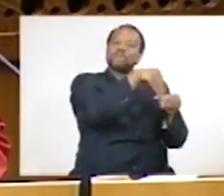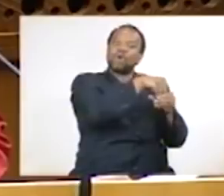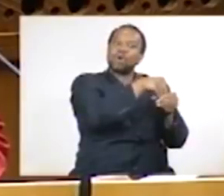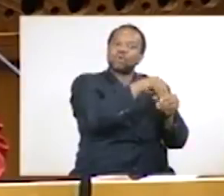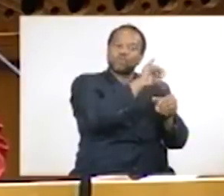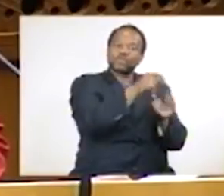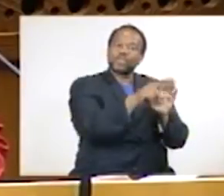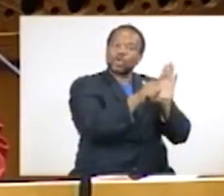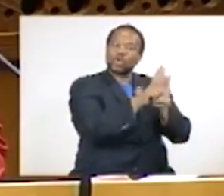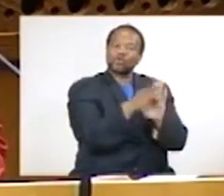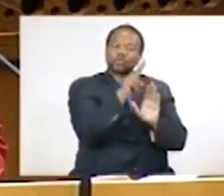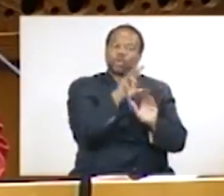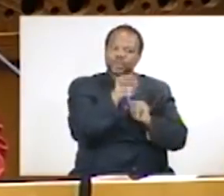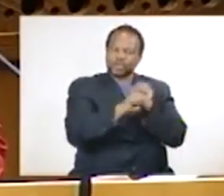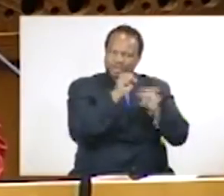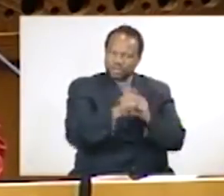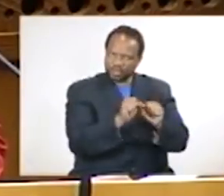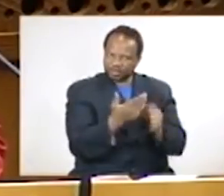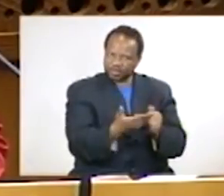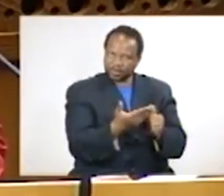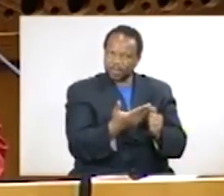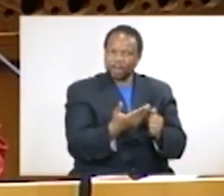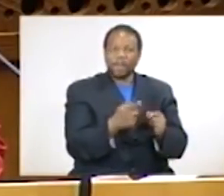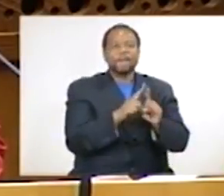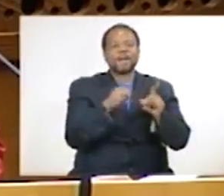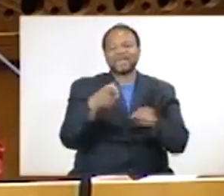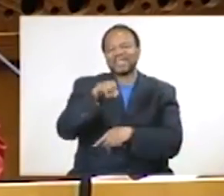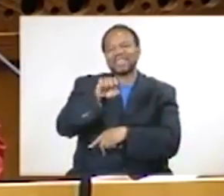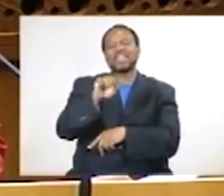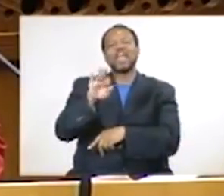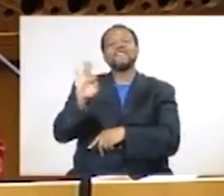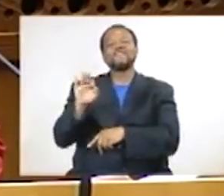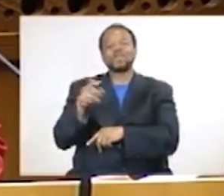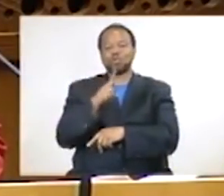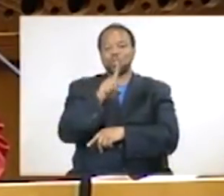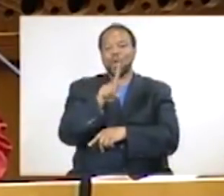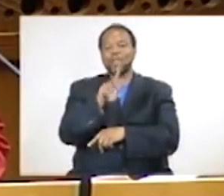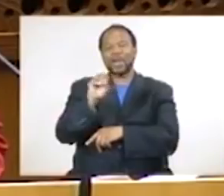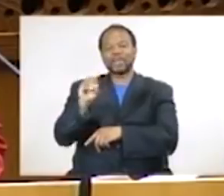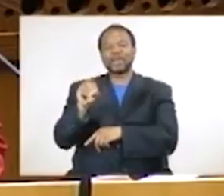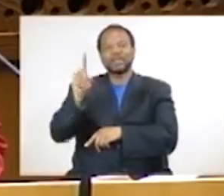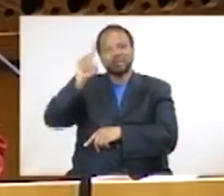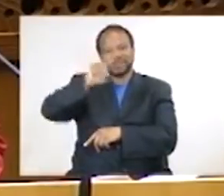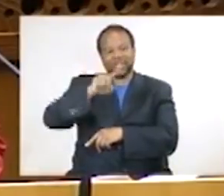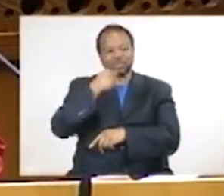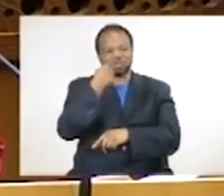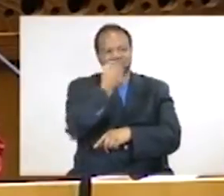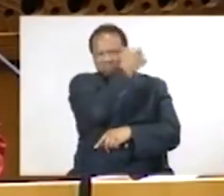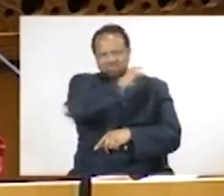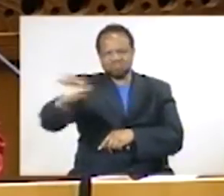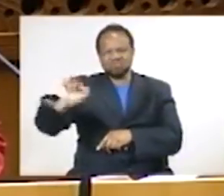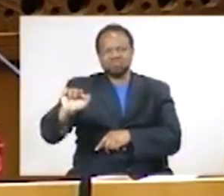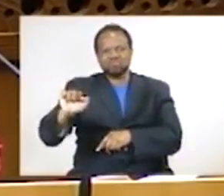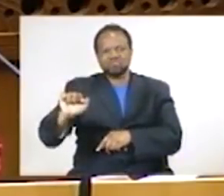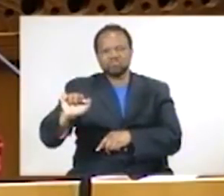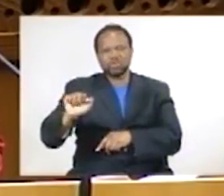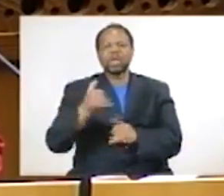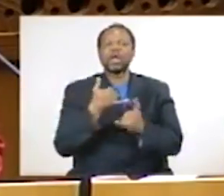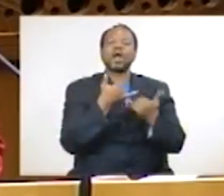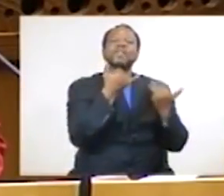Act that makes it compulsory for members of parliament to join a certain medical aid scheme. You have been part of